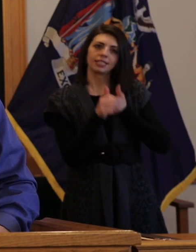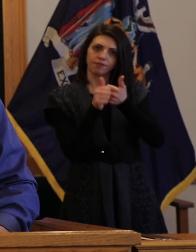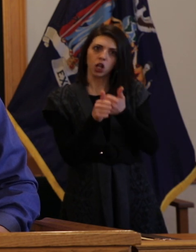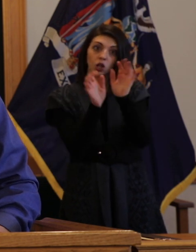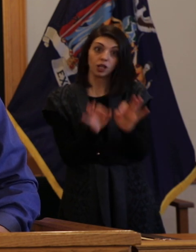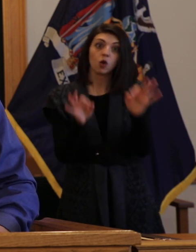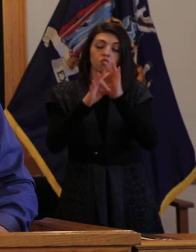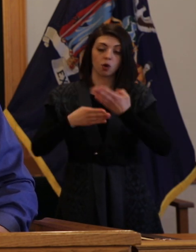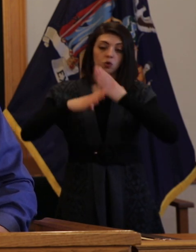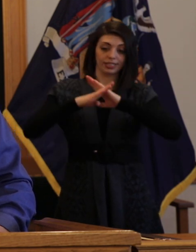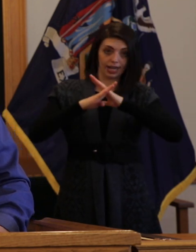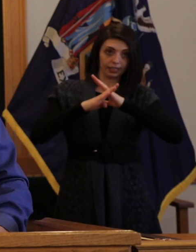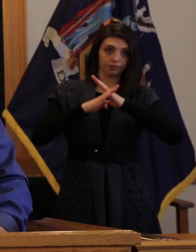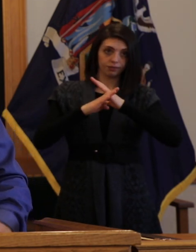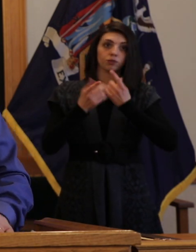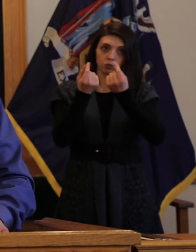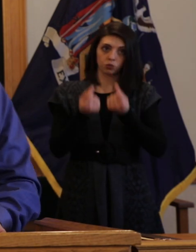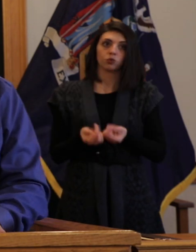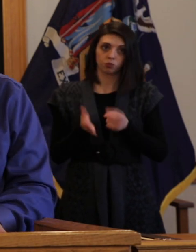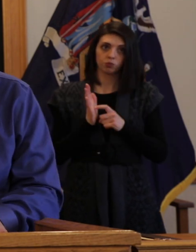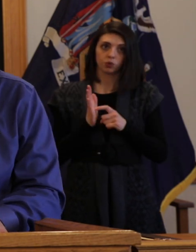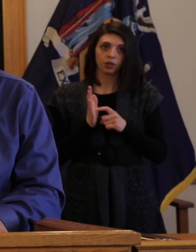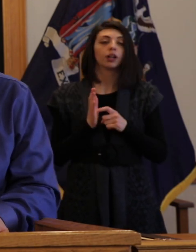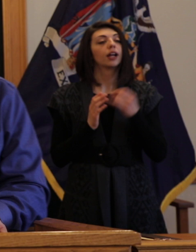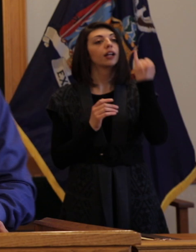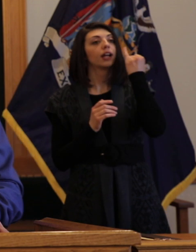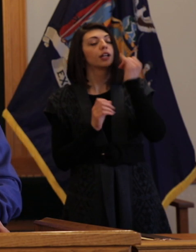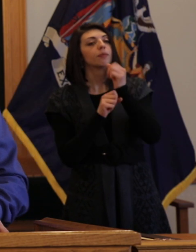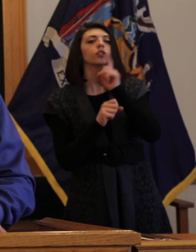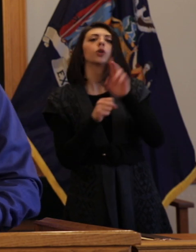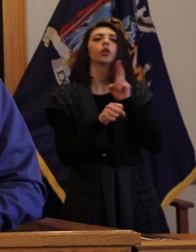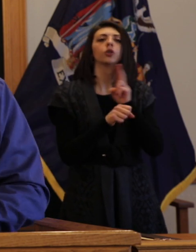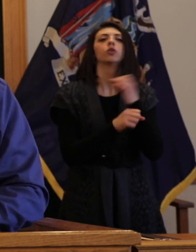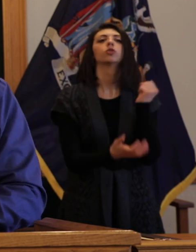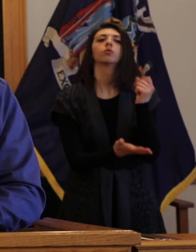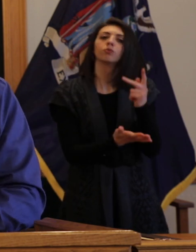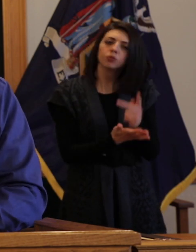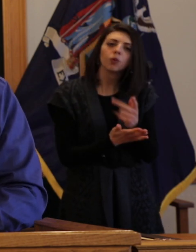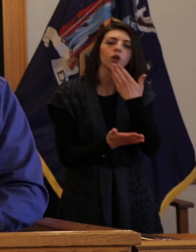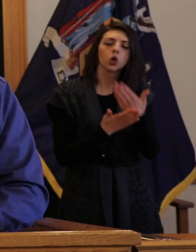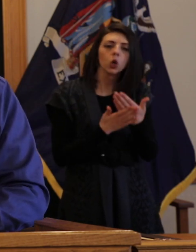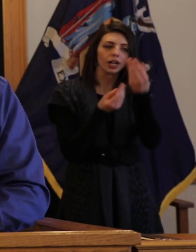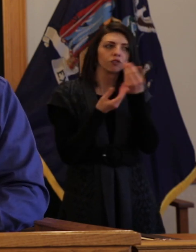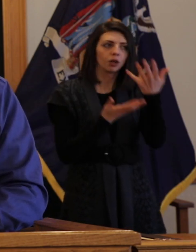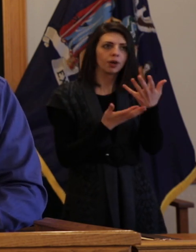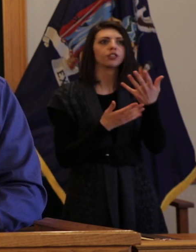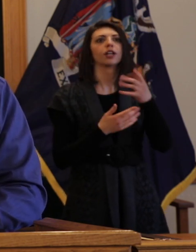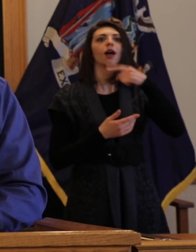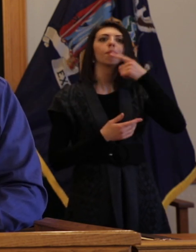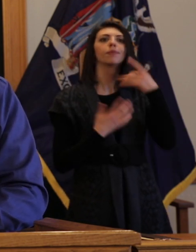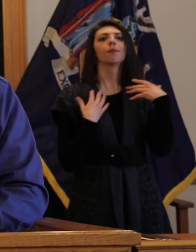been sharing, and please refer to credible sources of information, including the County Health Department website at